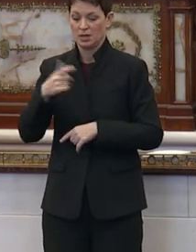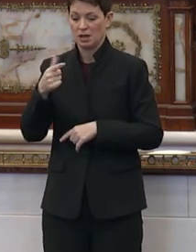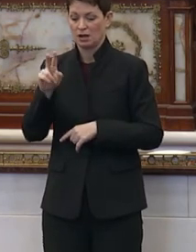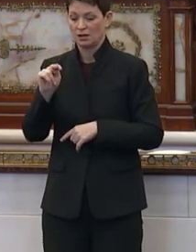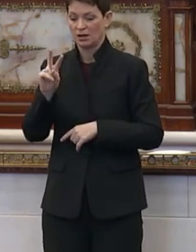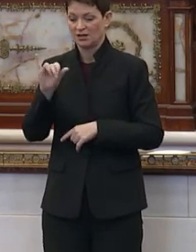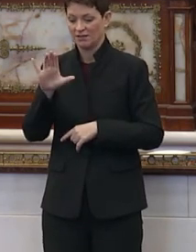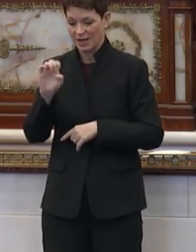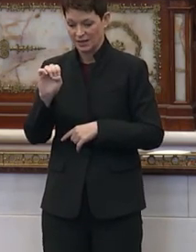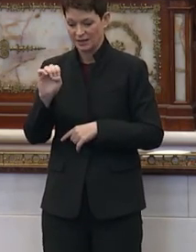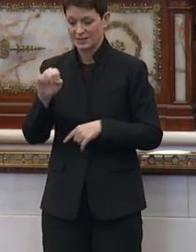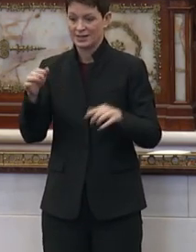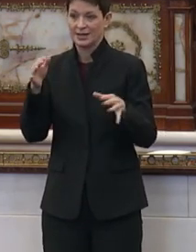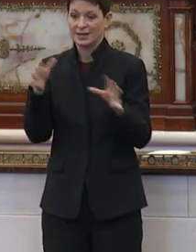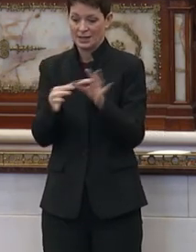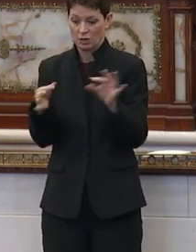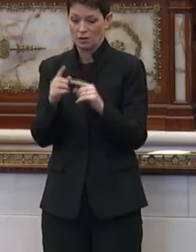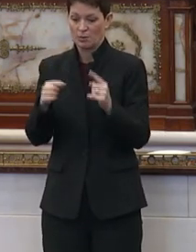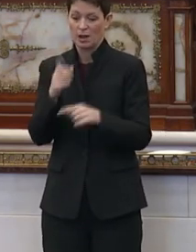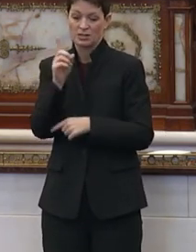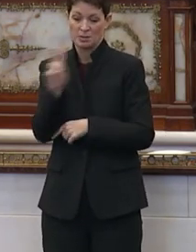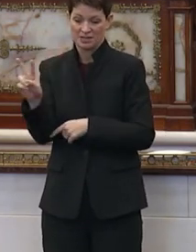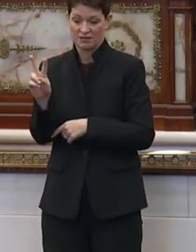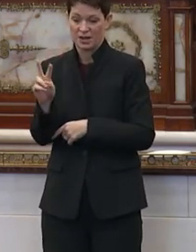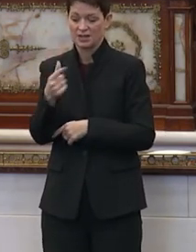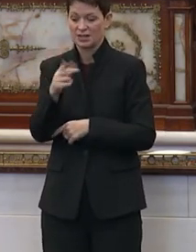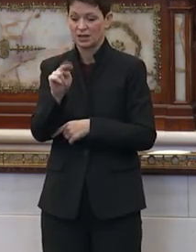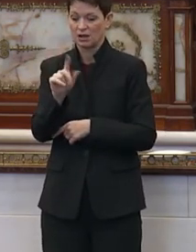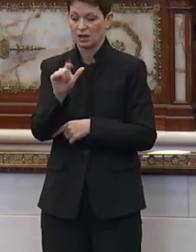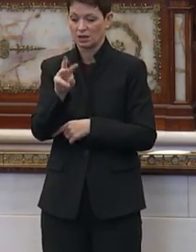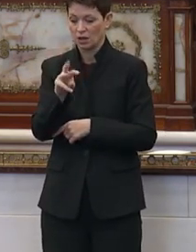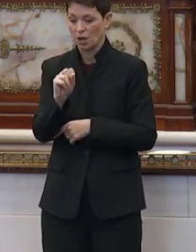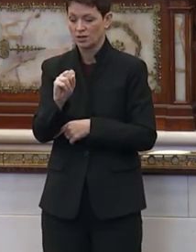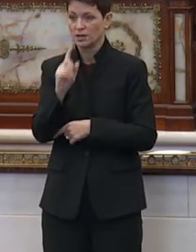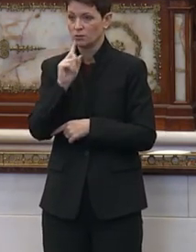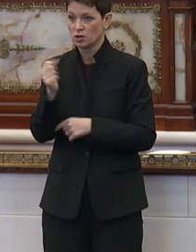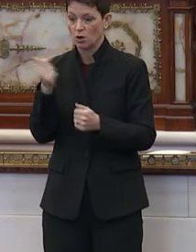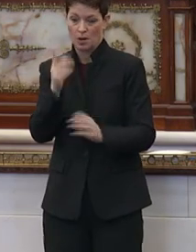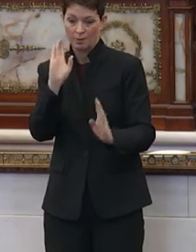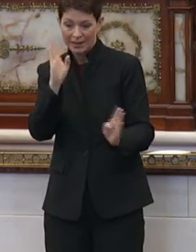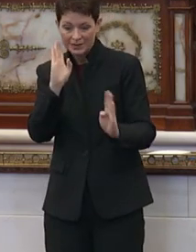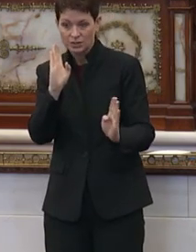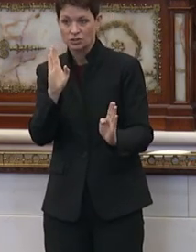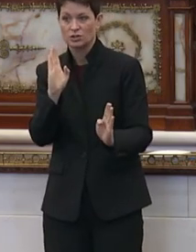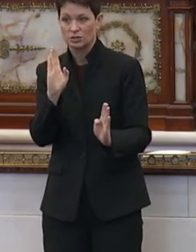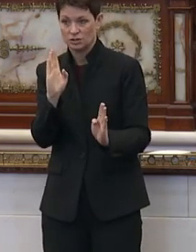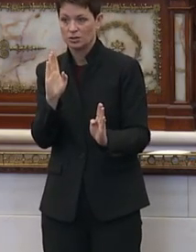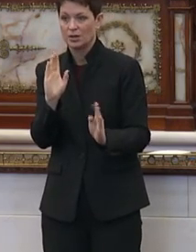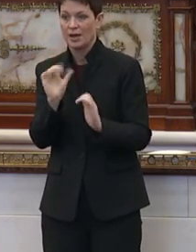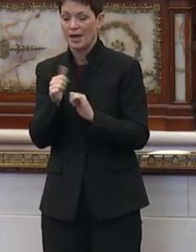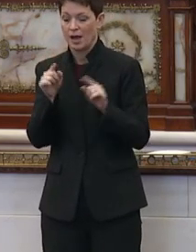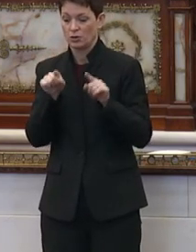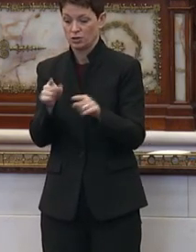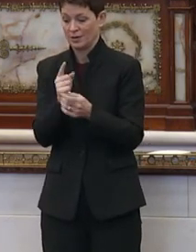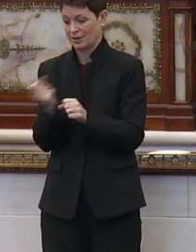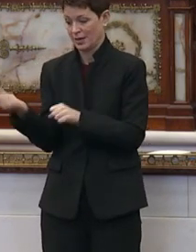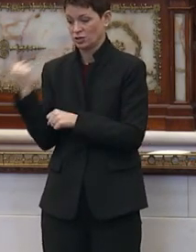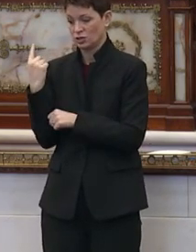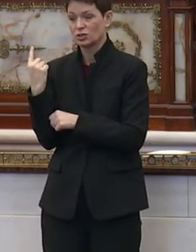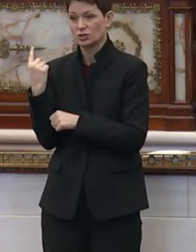violence hearing around domestic violence and gun violence. I'm quite sure everybody paid attention to how during last